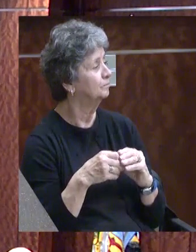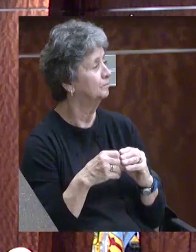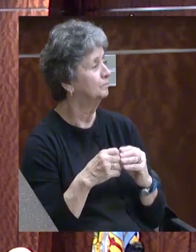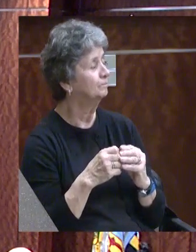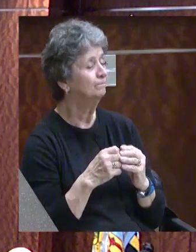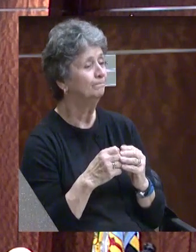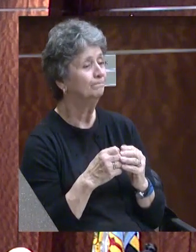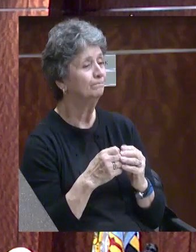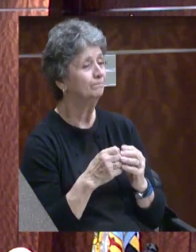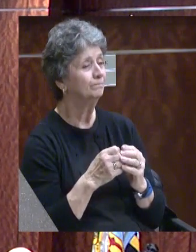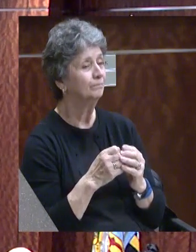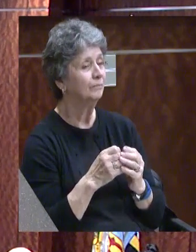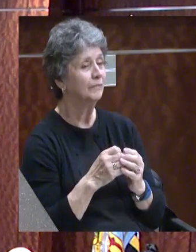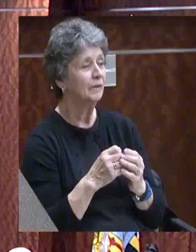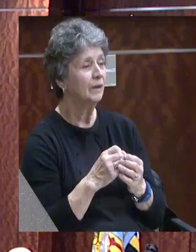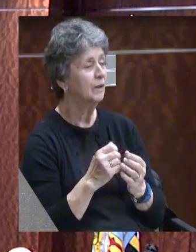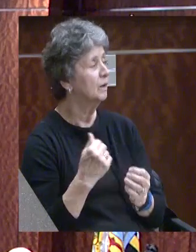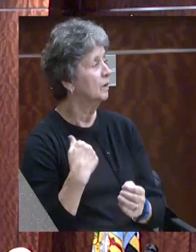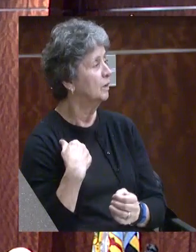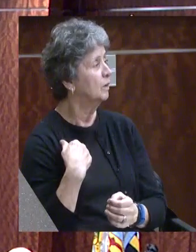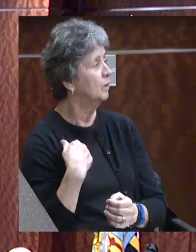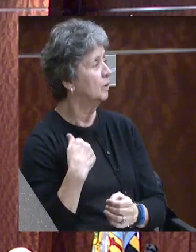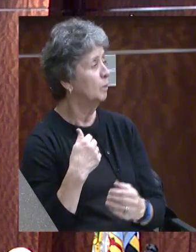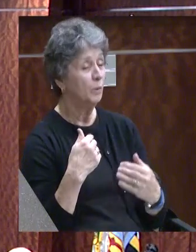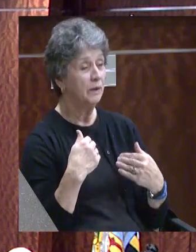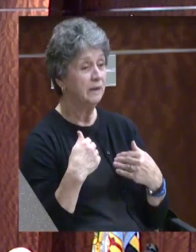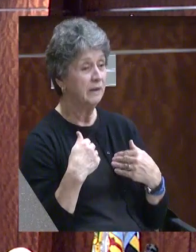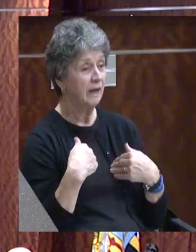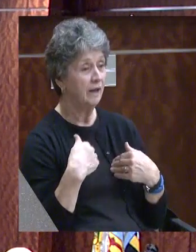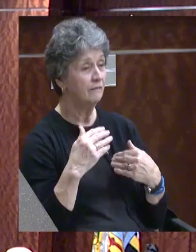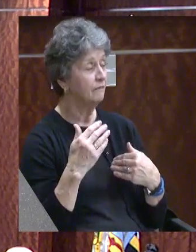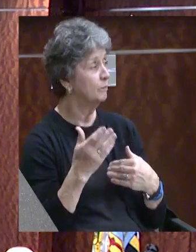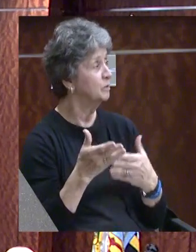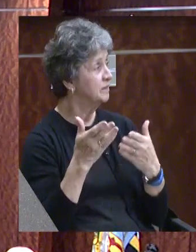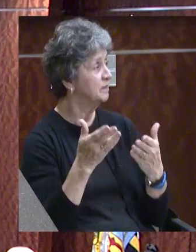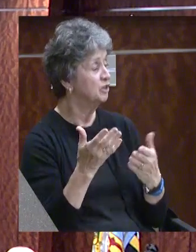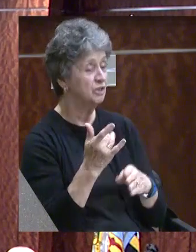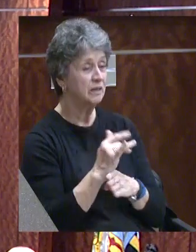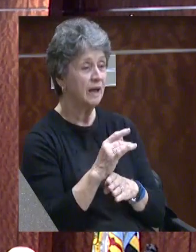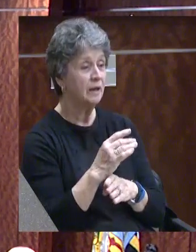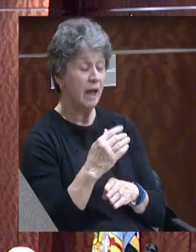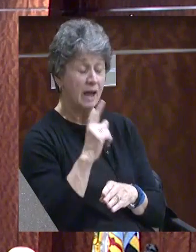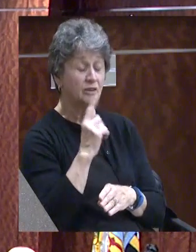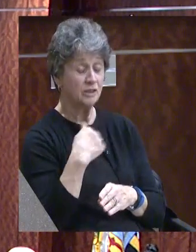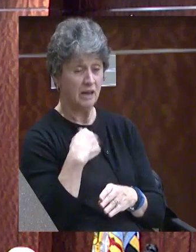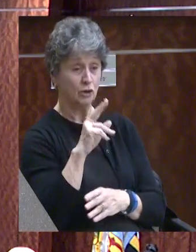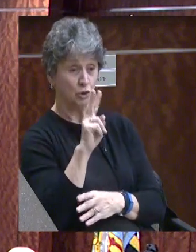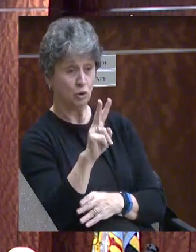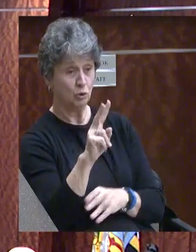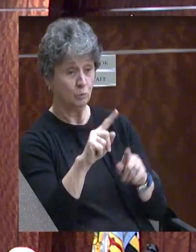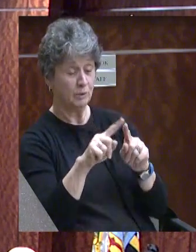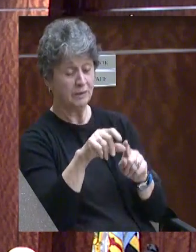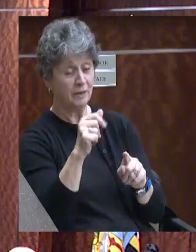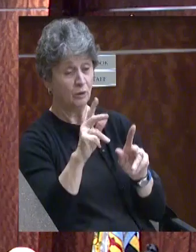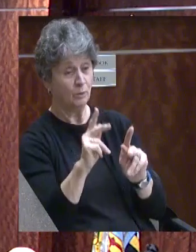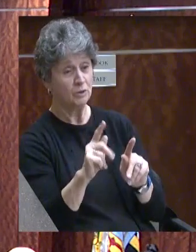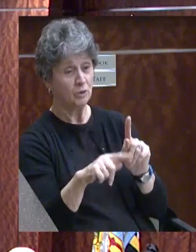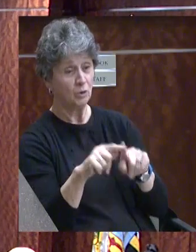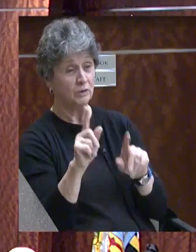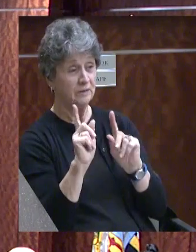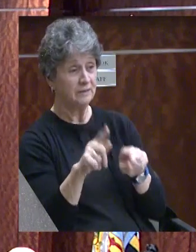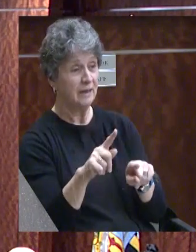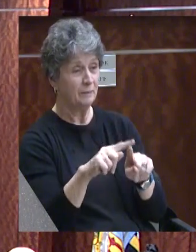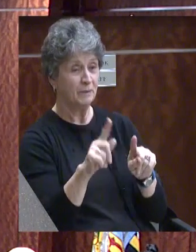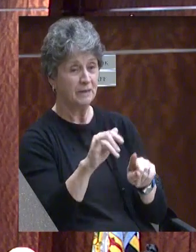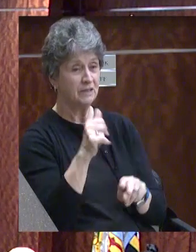So we have a presentation to make. We actually had two. One couldn't make it, so we'll hopefully do that later on. But this